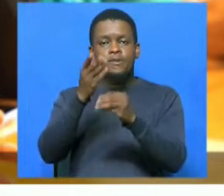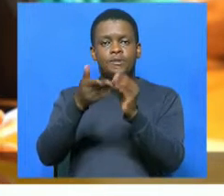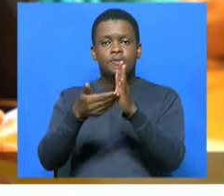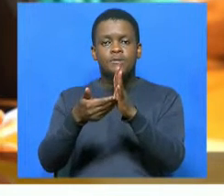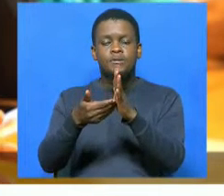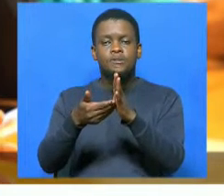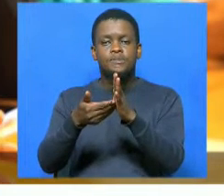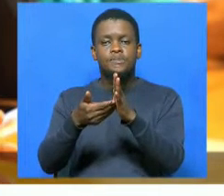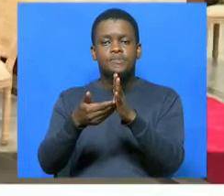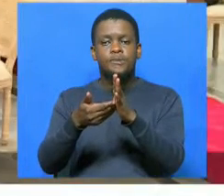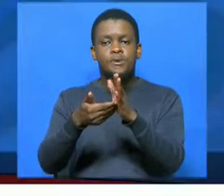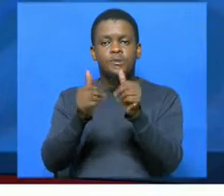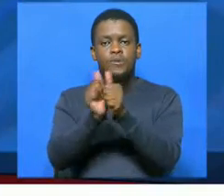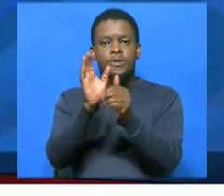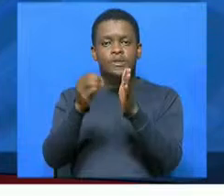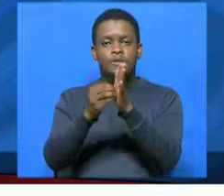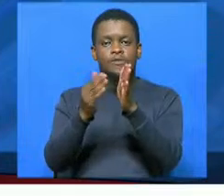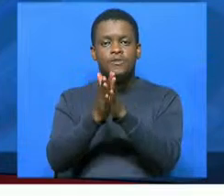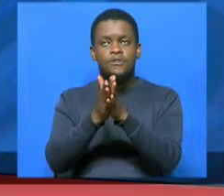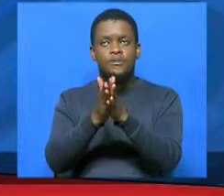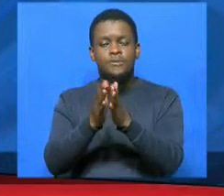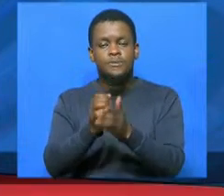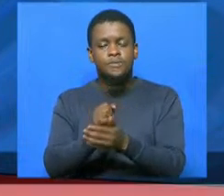risk-adjusted return on investment.